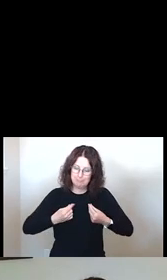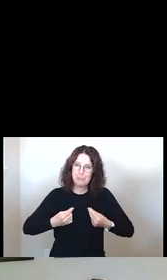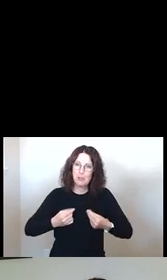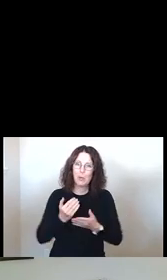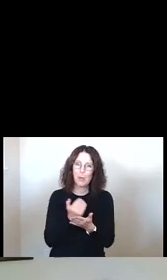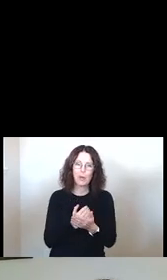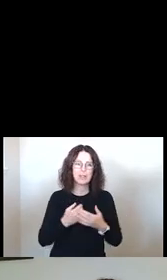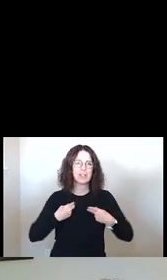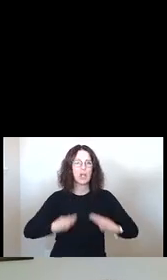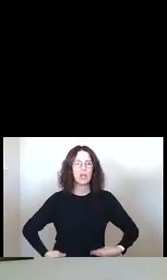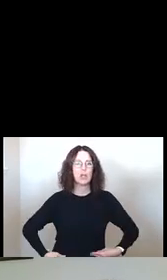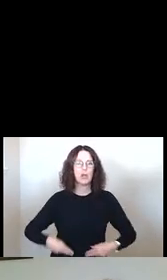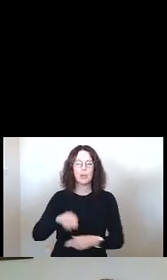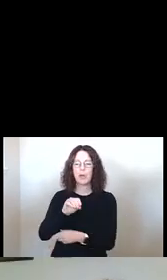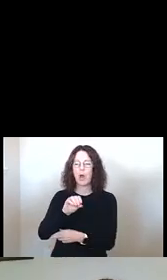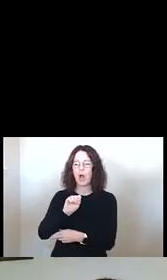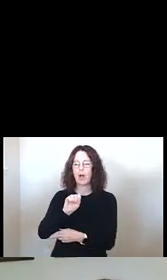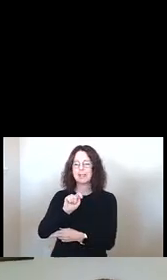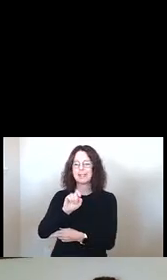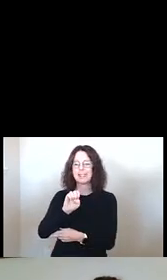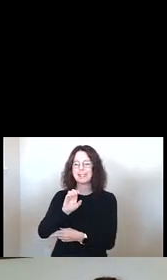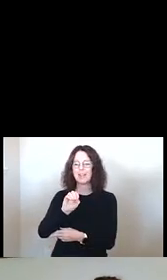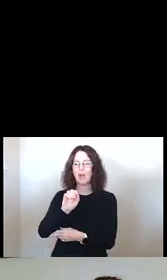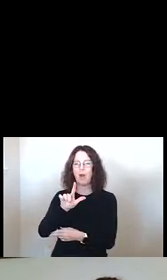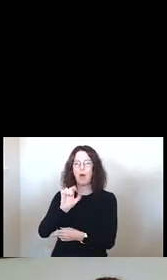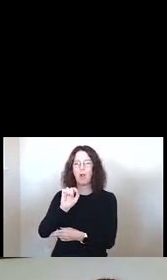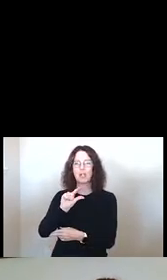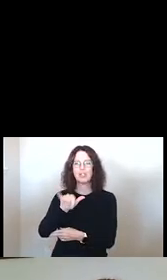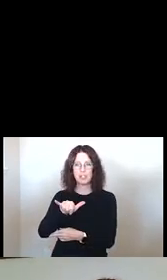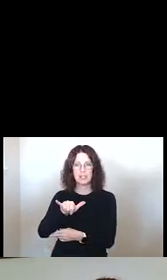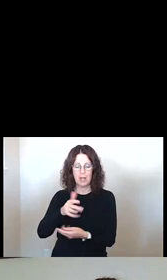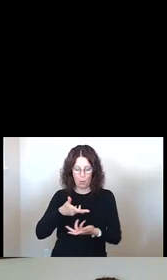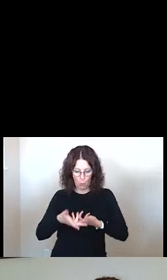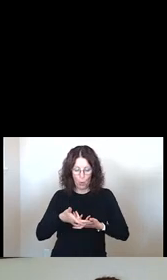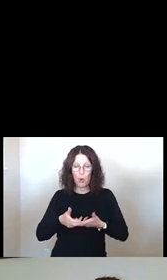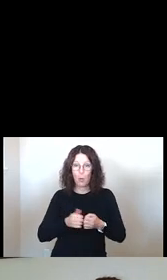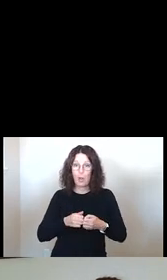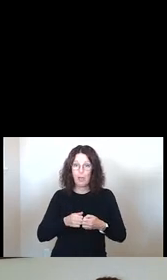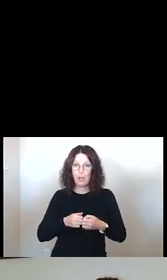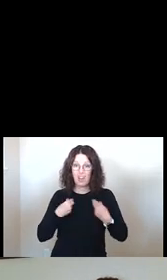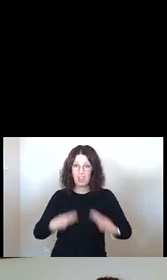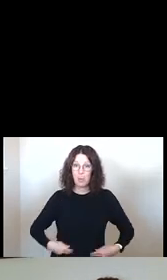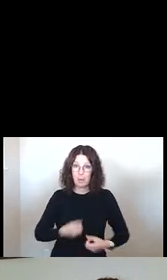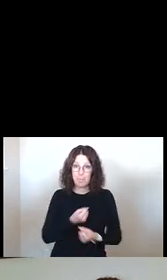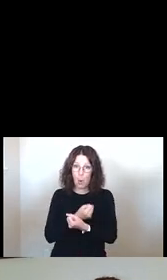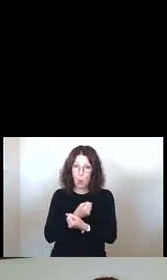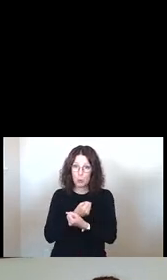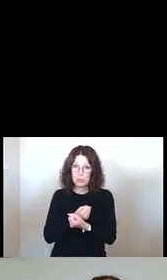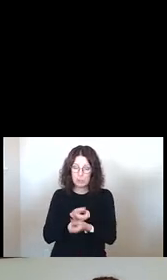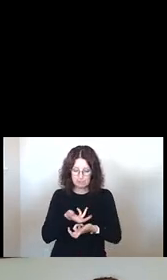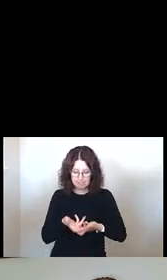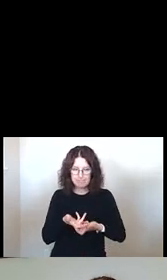actually will work with human bones and learn what we can learn from them, and forensic anthropology, which you